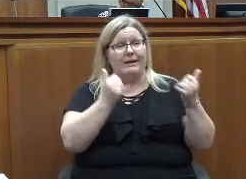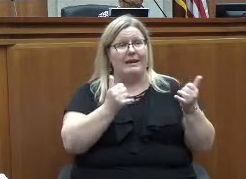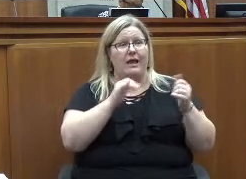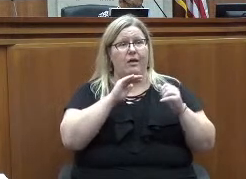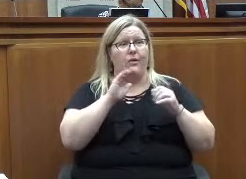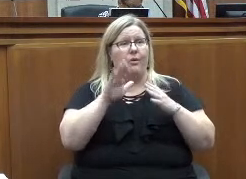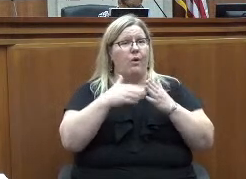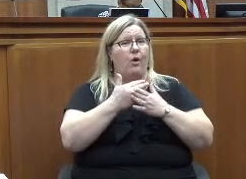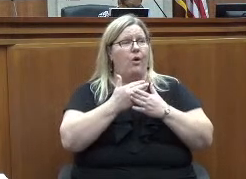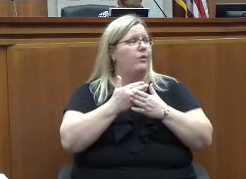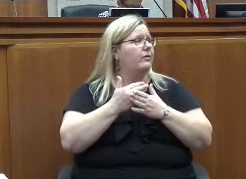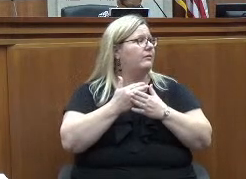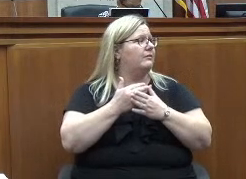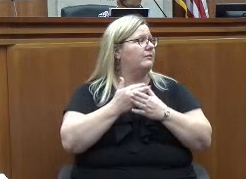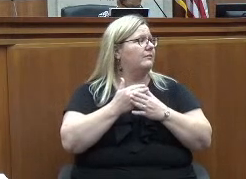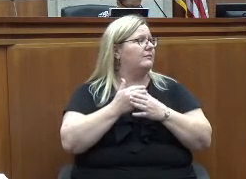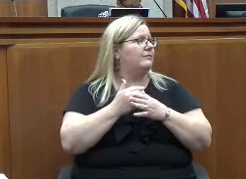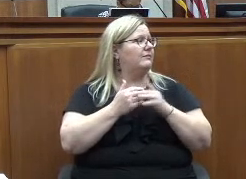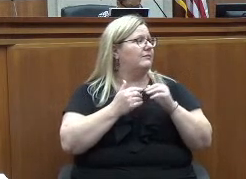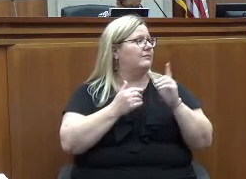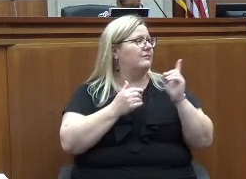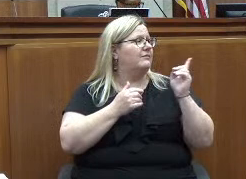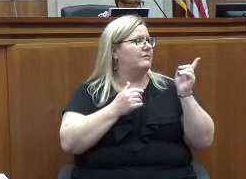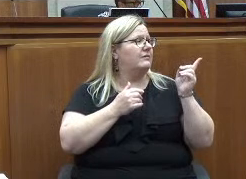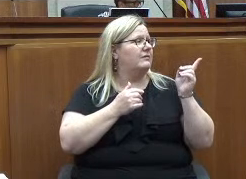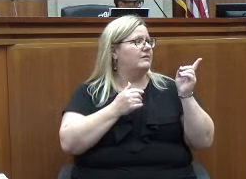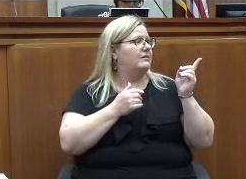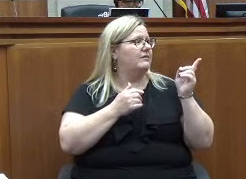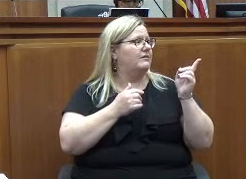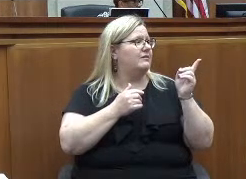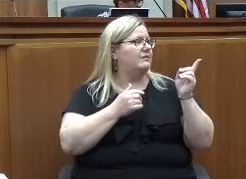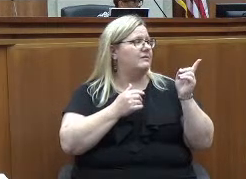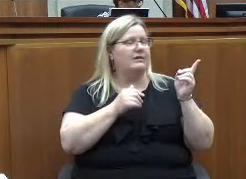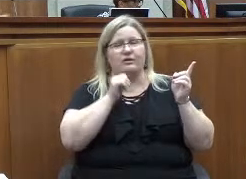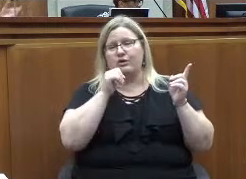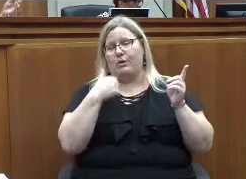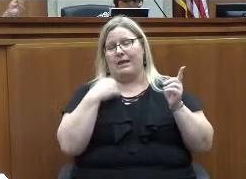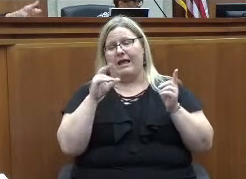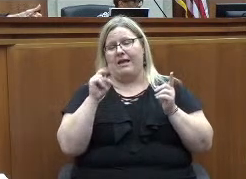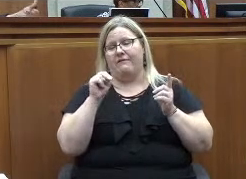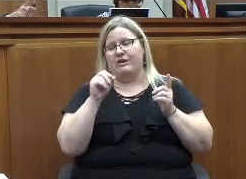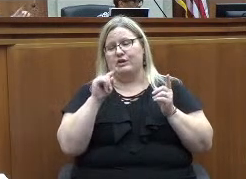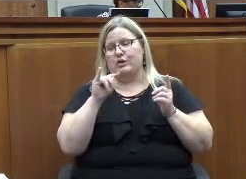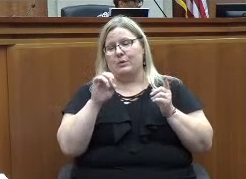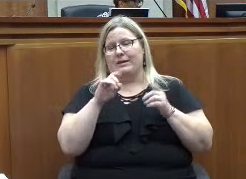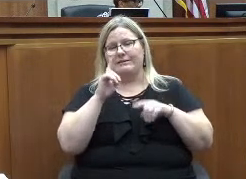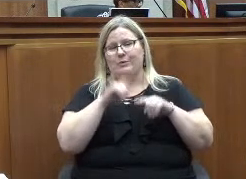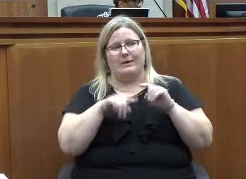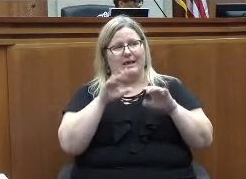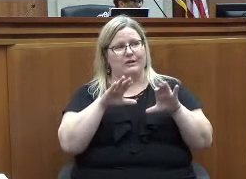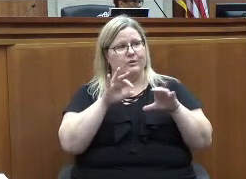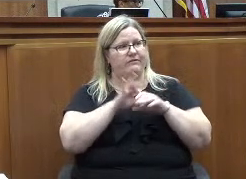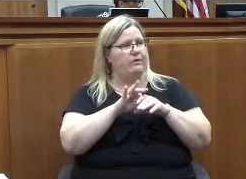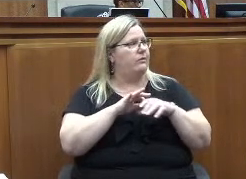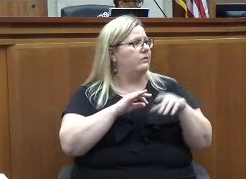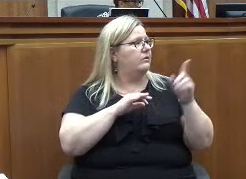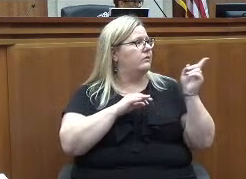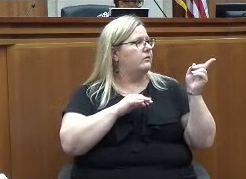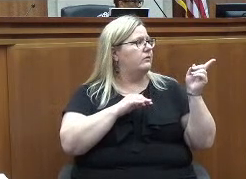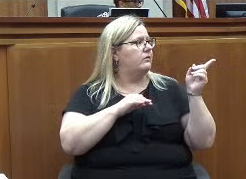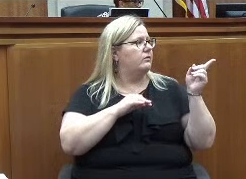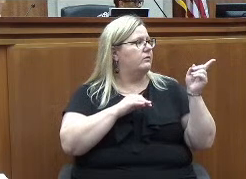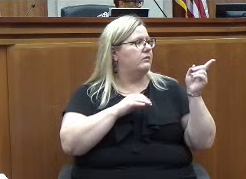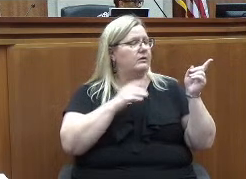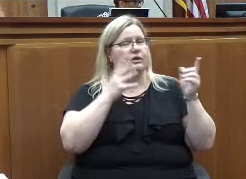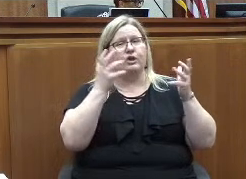Can Why do not that. take any votes? And take any, No, because you don't have a notice. of If intent. they can amend the agenda, you can. Oh, you can, if